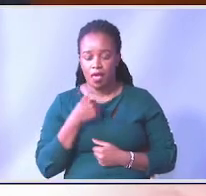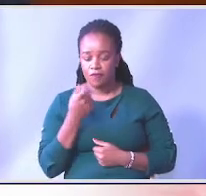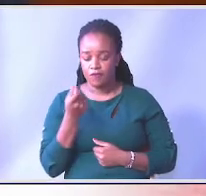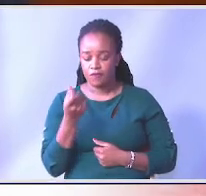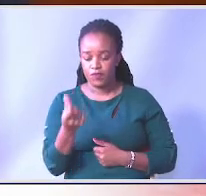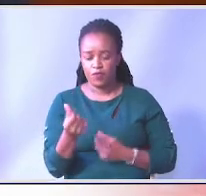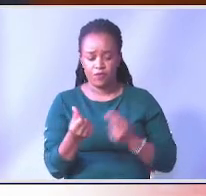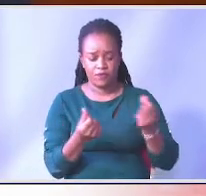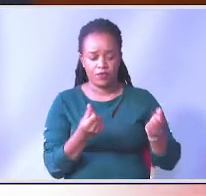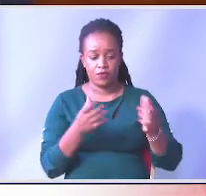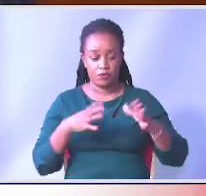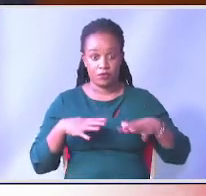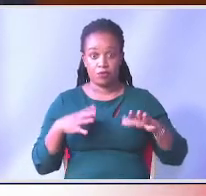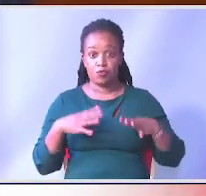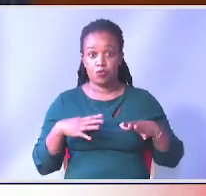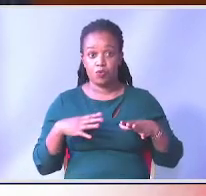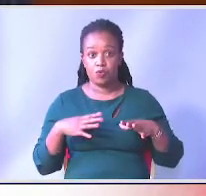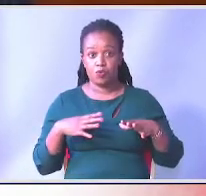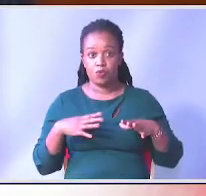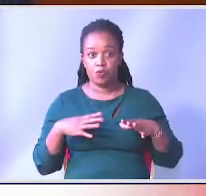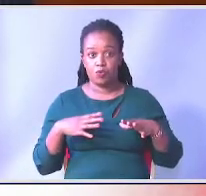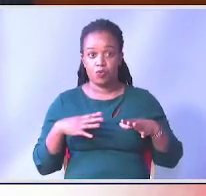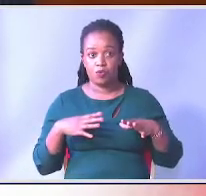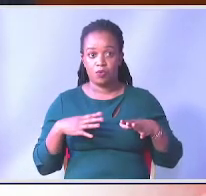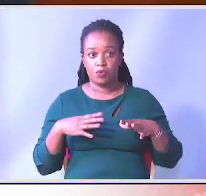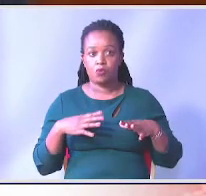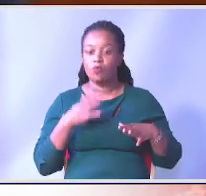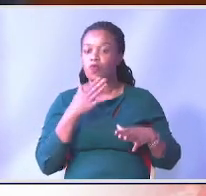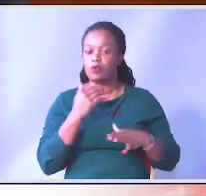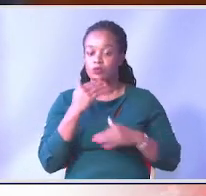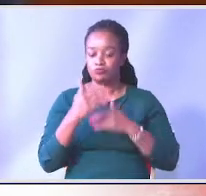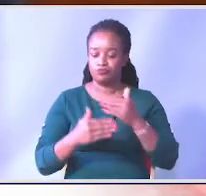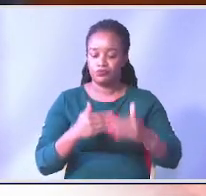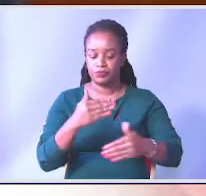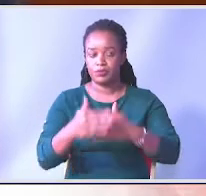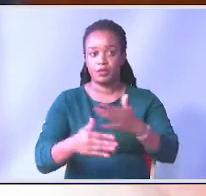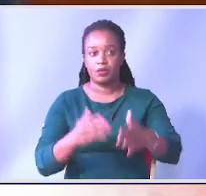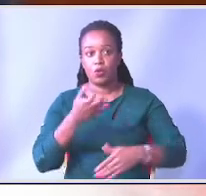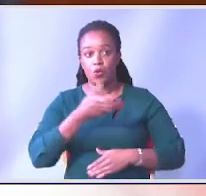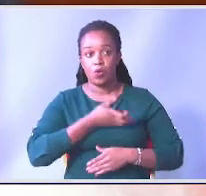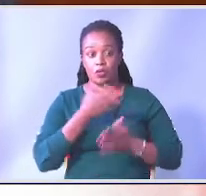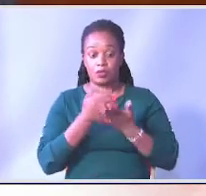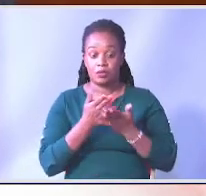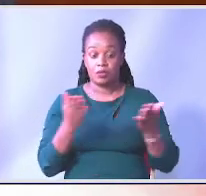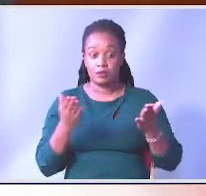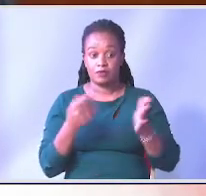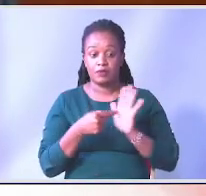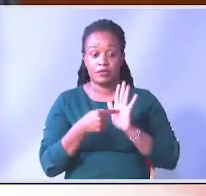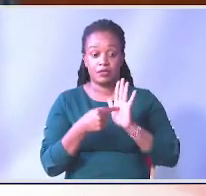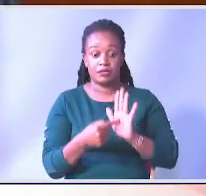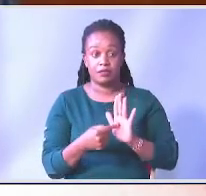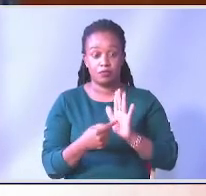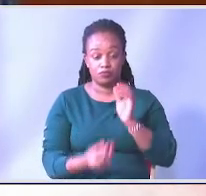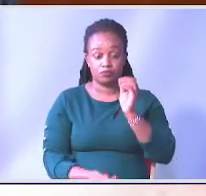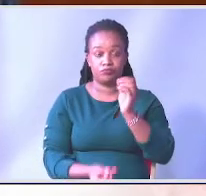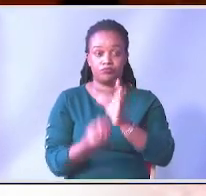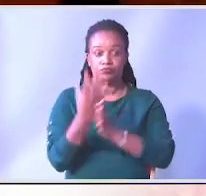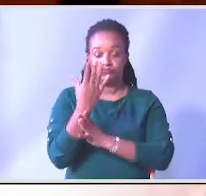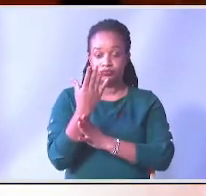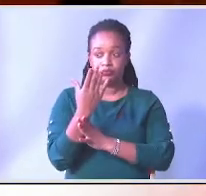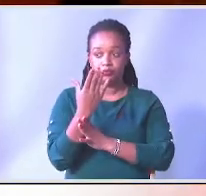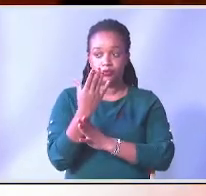individuals within that they want to process their own things, like what they are trying to do with some formation called Kuzimia, Mr.